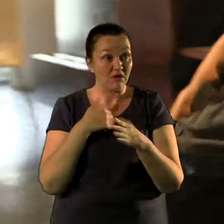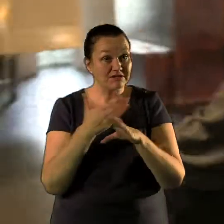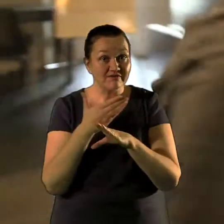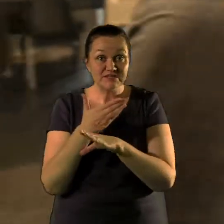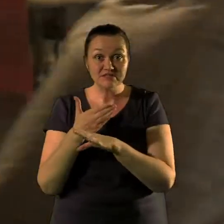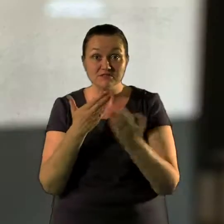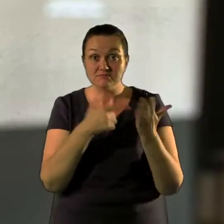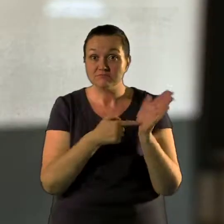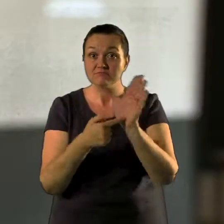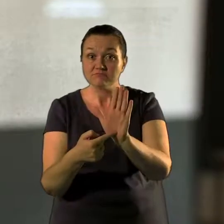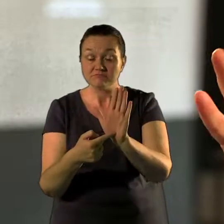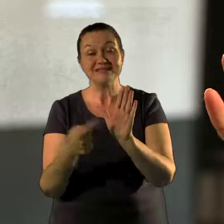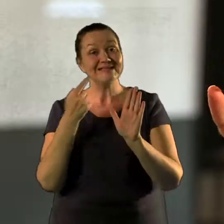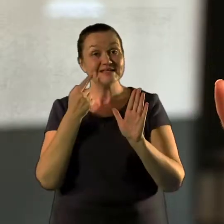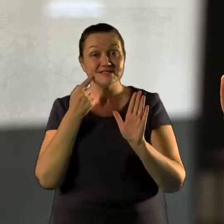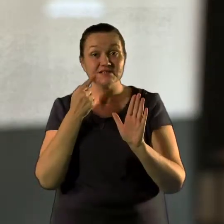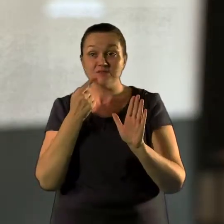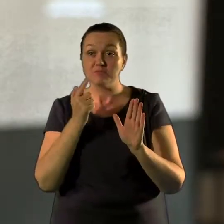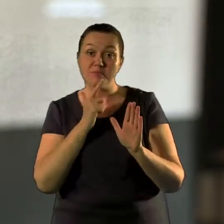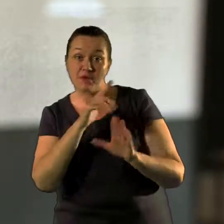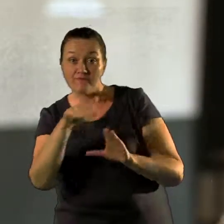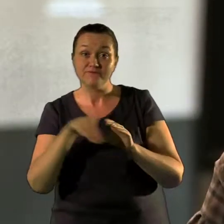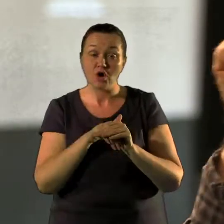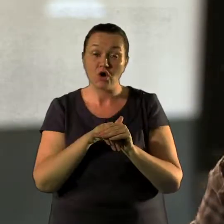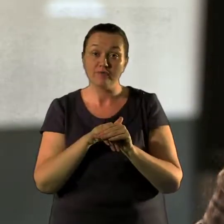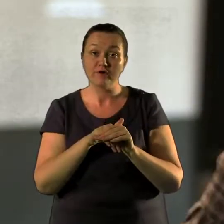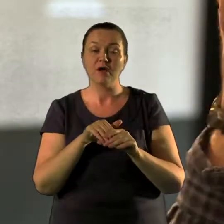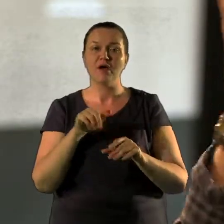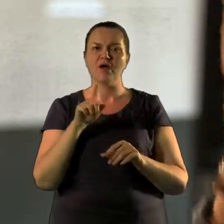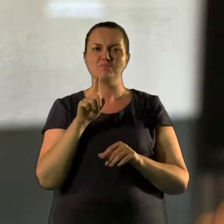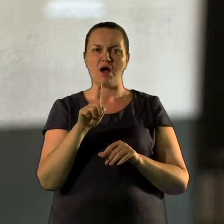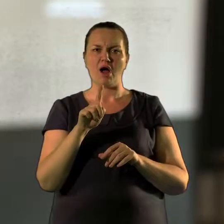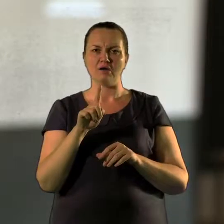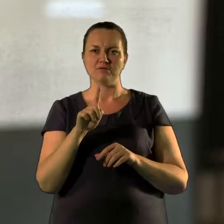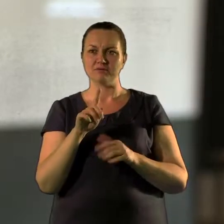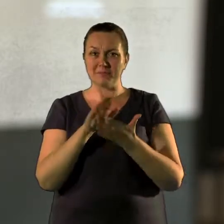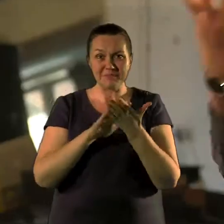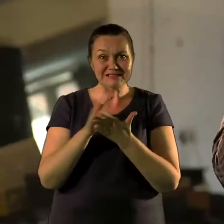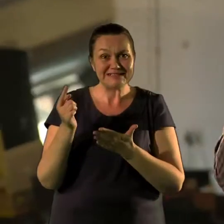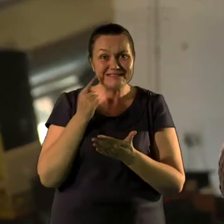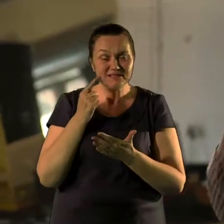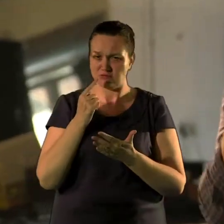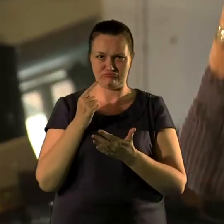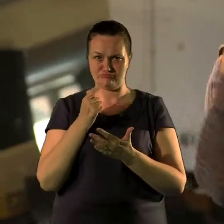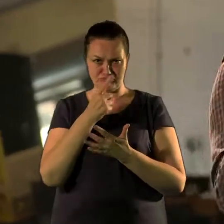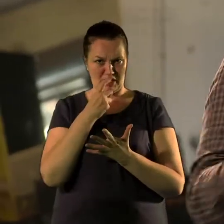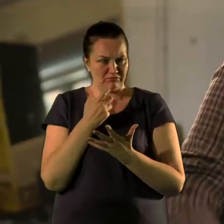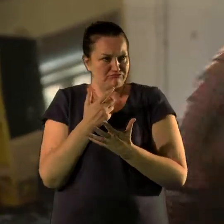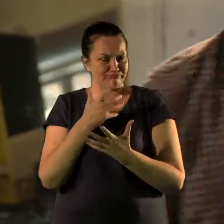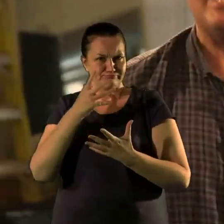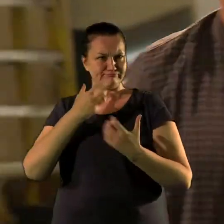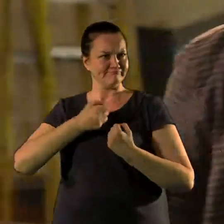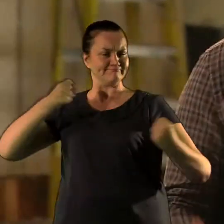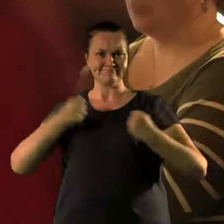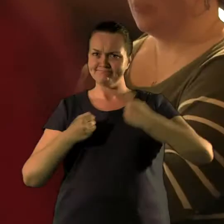but also that they're not limited in the sense that you can stretch yourself within them to wherever you want to stretch yourself. So we're trying to